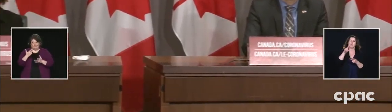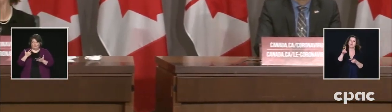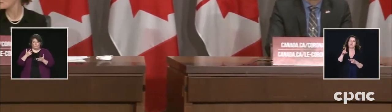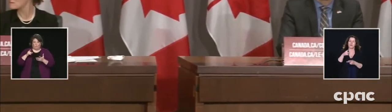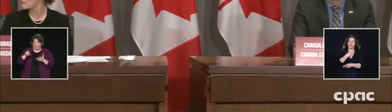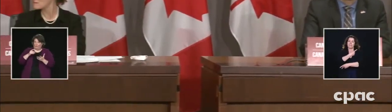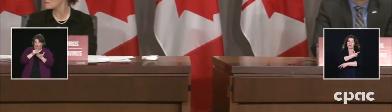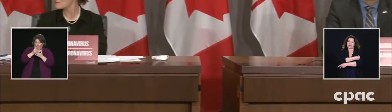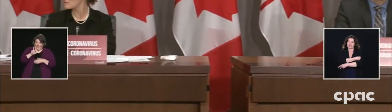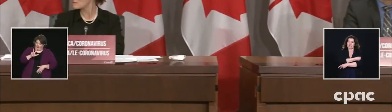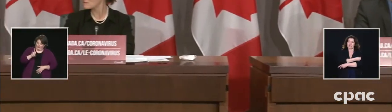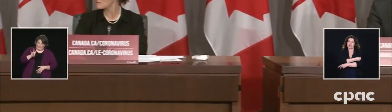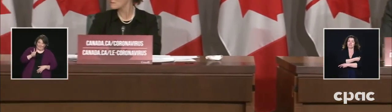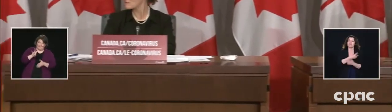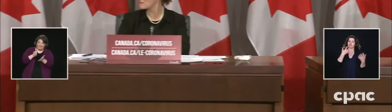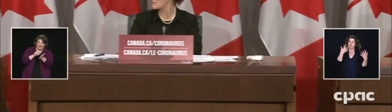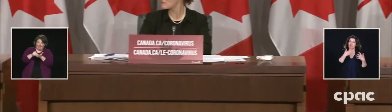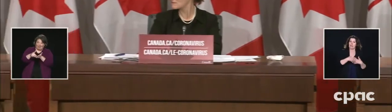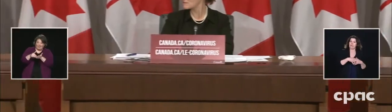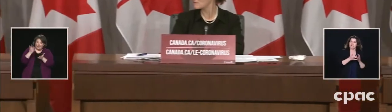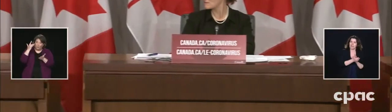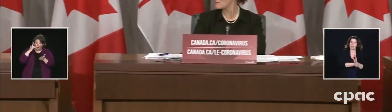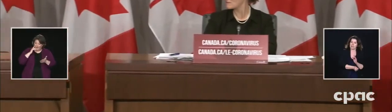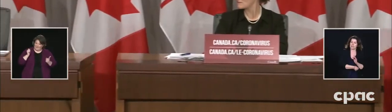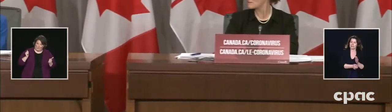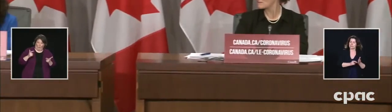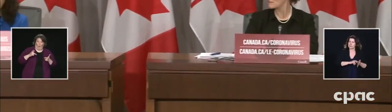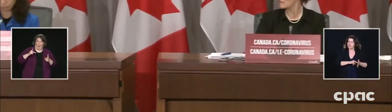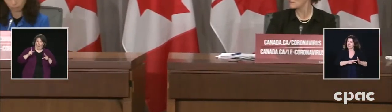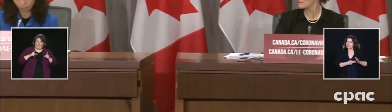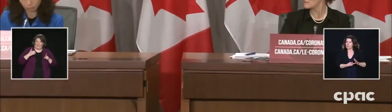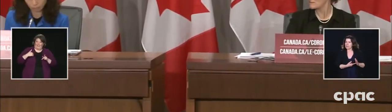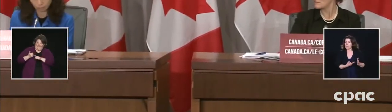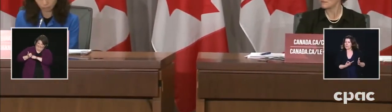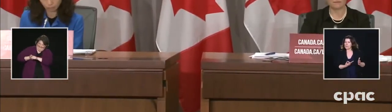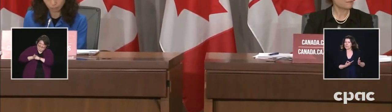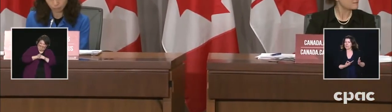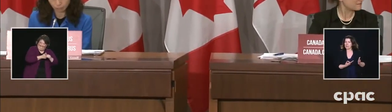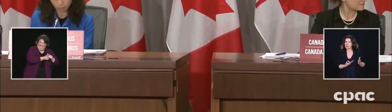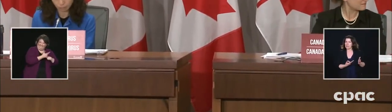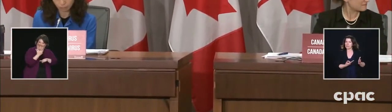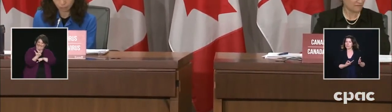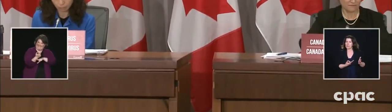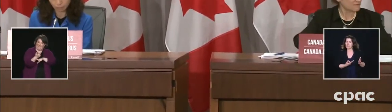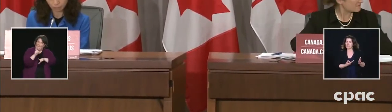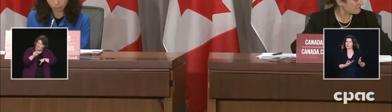all of Canada must be vaccinated when this arrives?